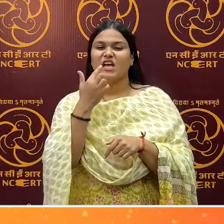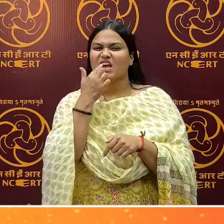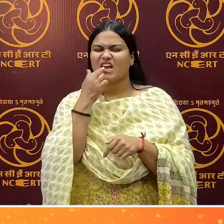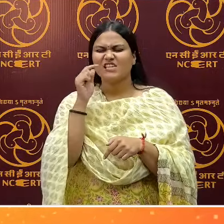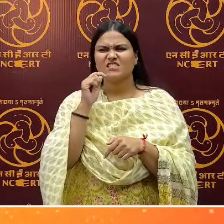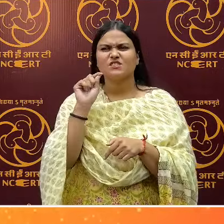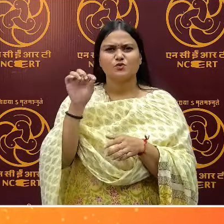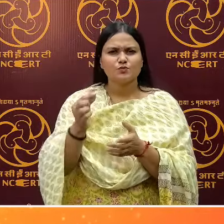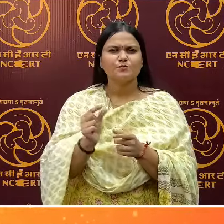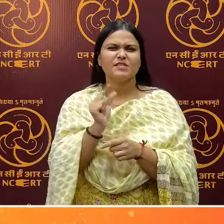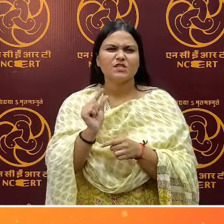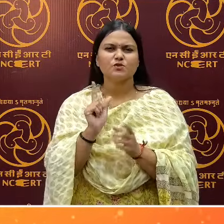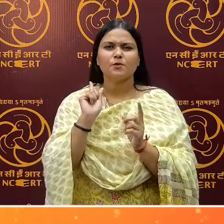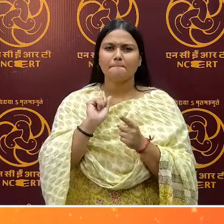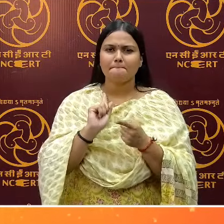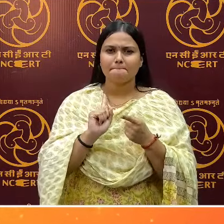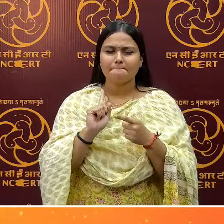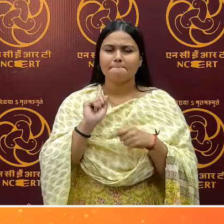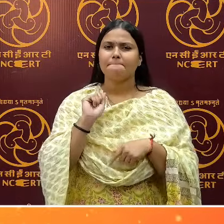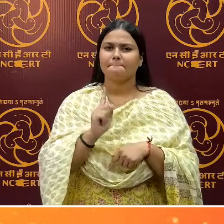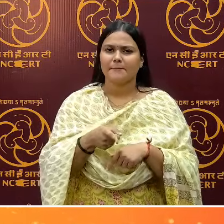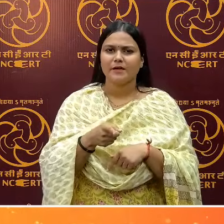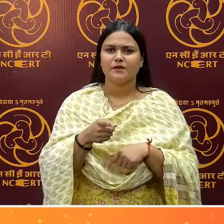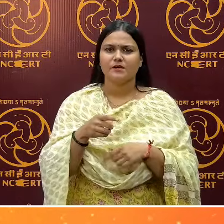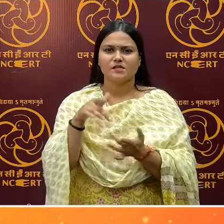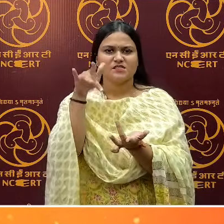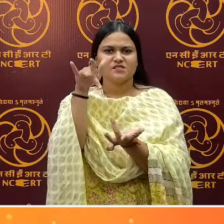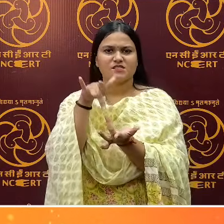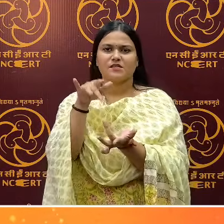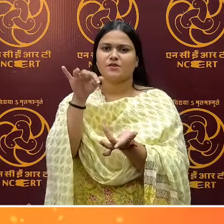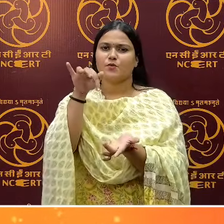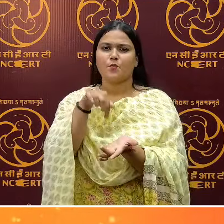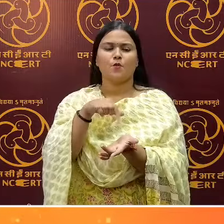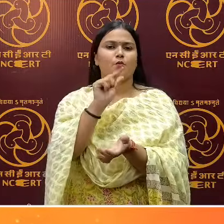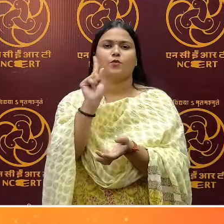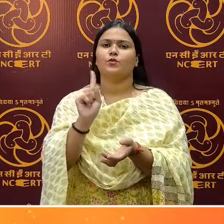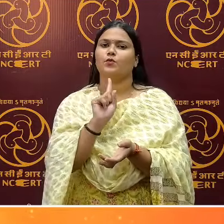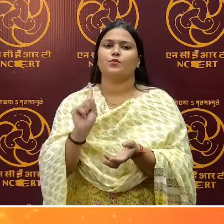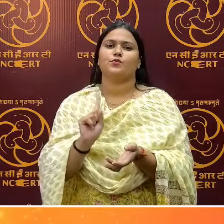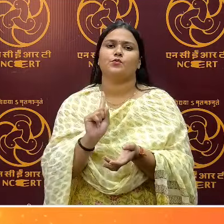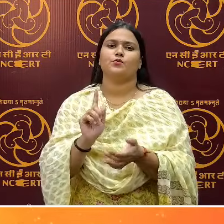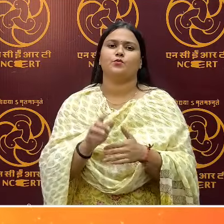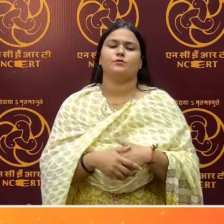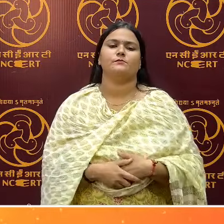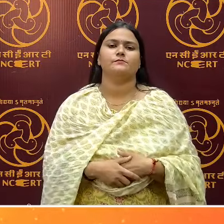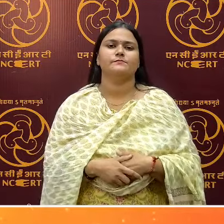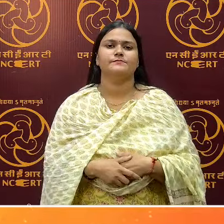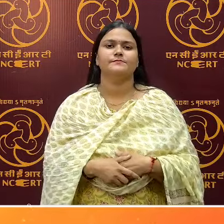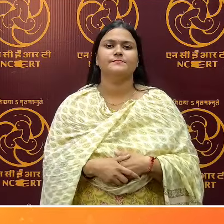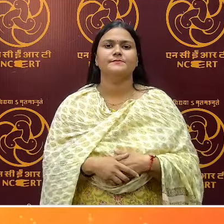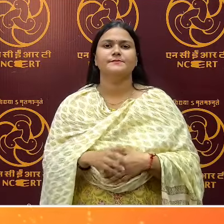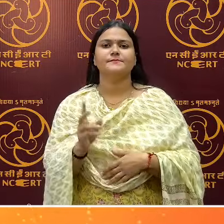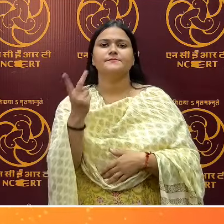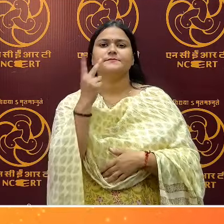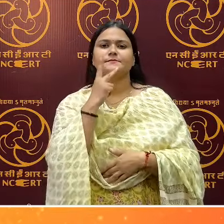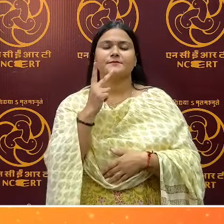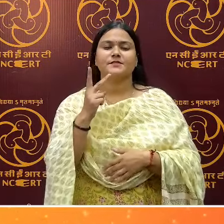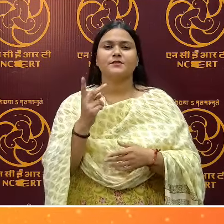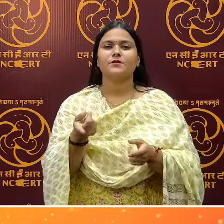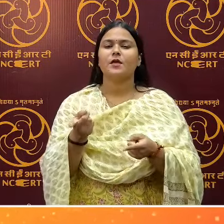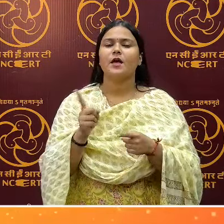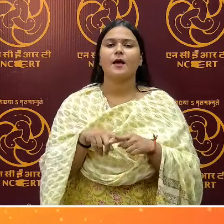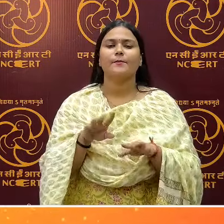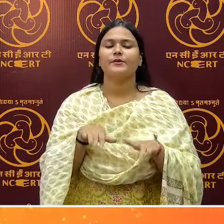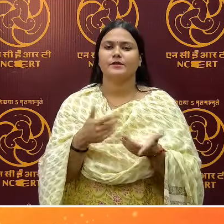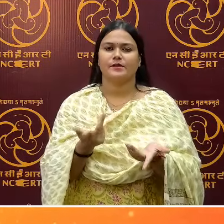but here the point used is not the center one. Yes, exactly. So here, let us see now what is happening with